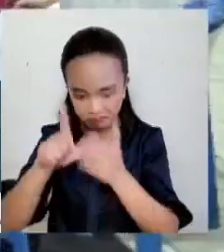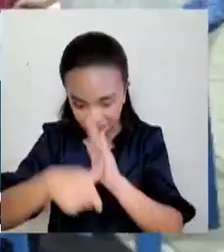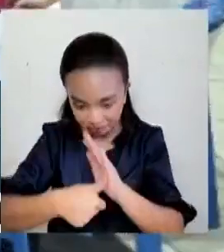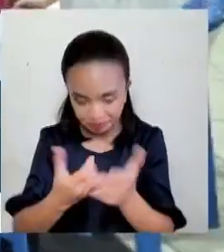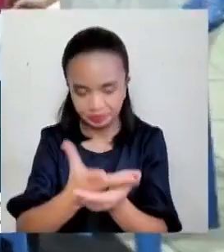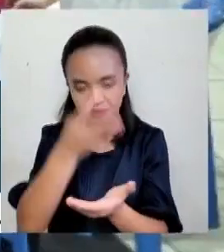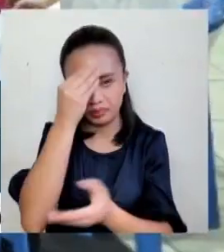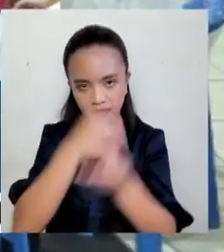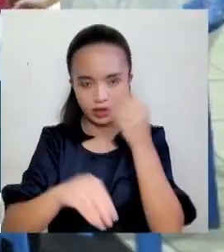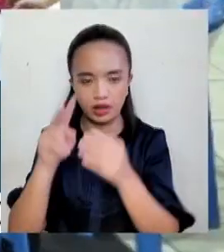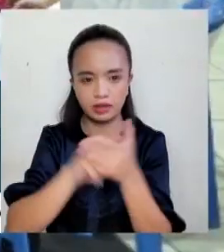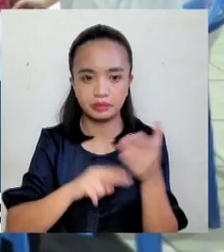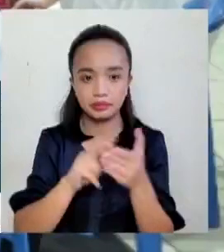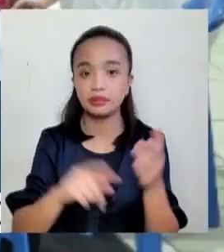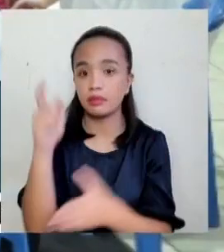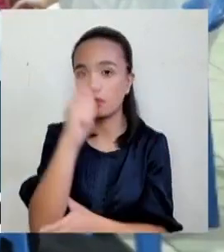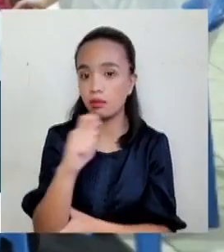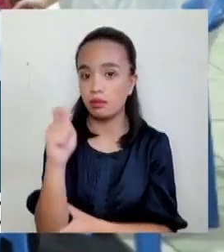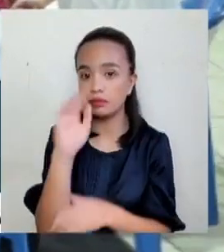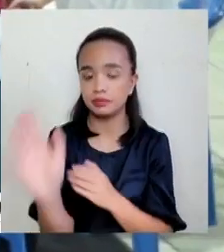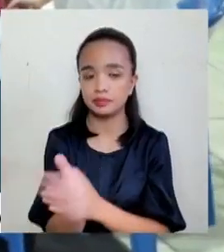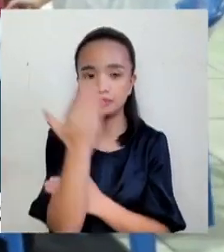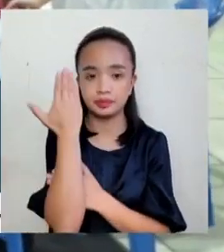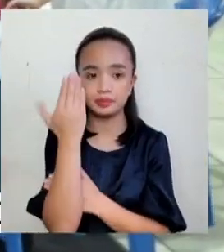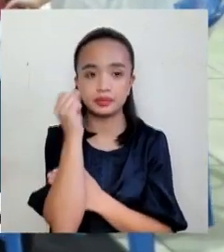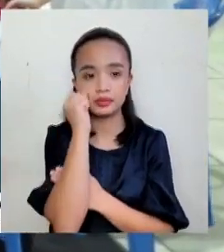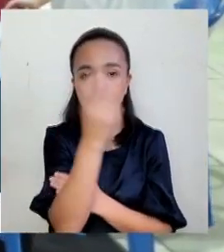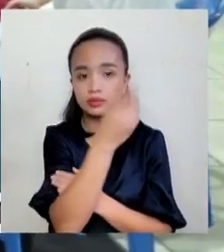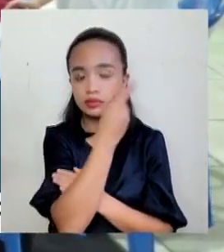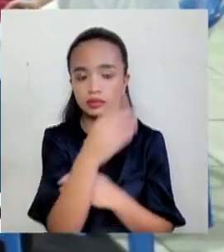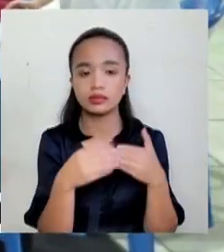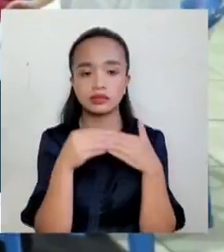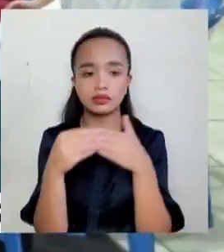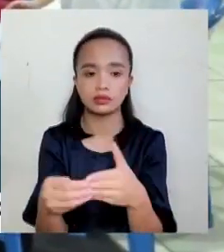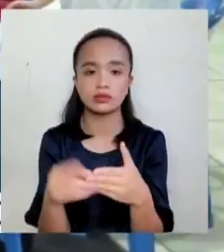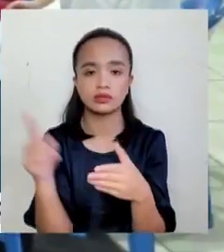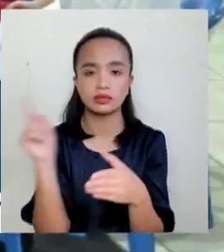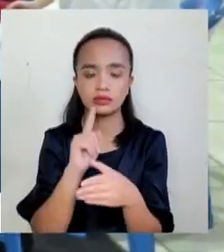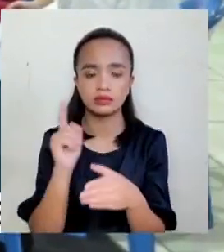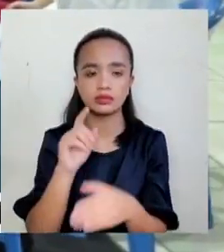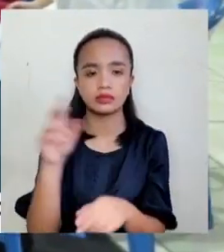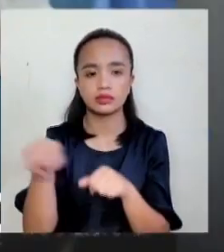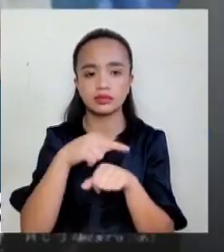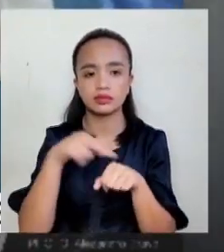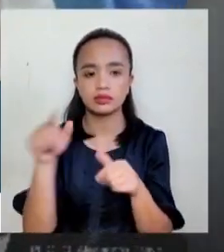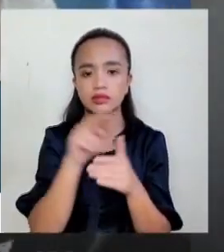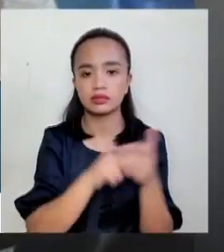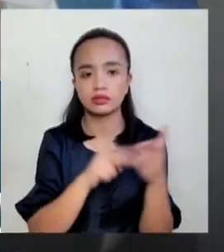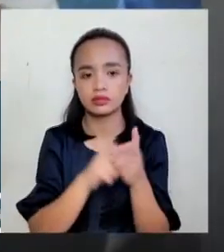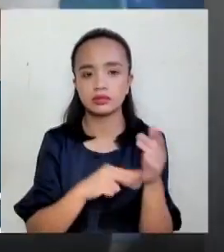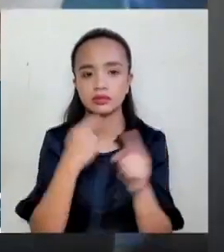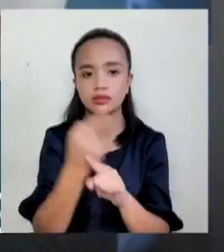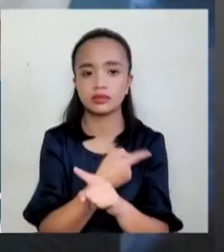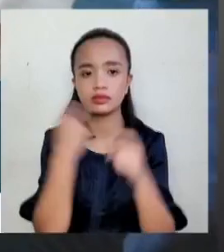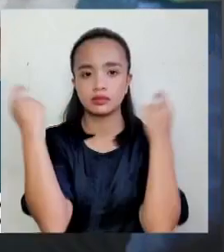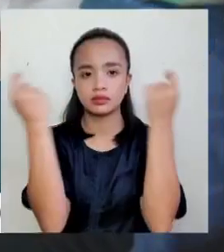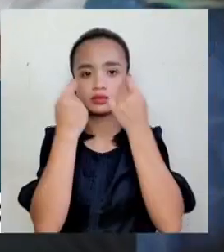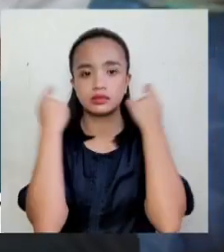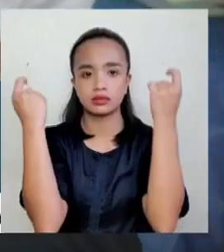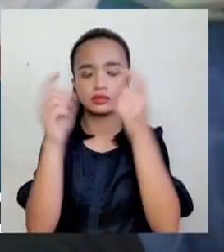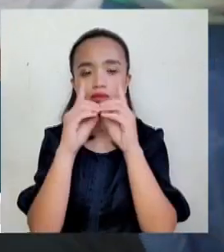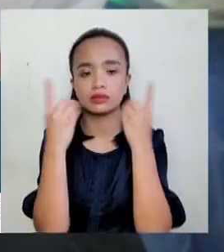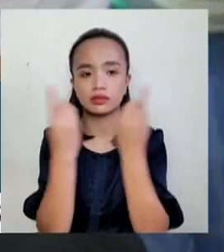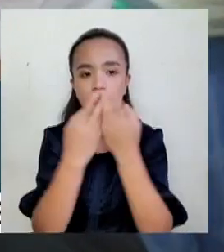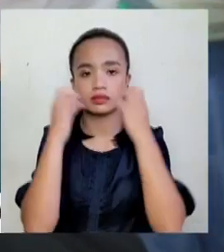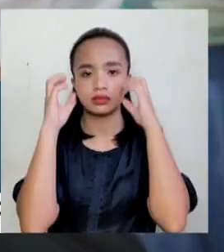On Tuesday morning, Duterte also led the culmination of the National Reading Month celebration. The DepEd has